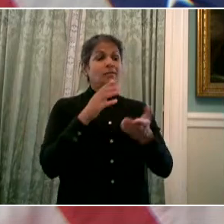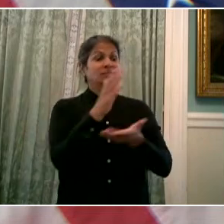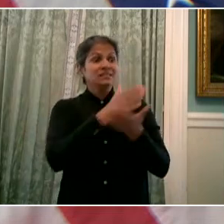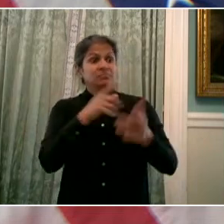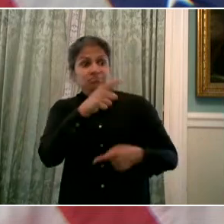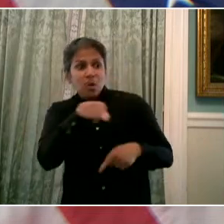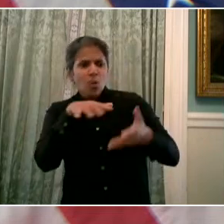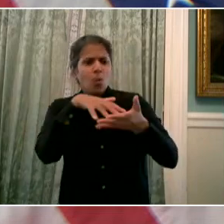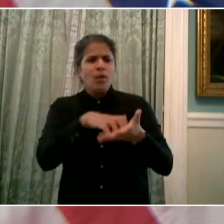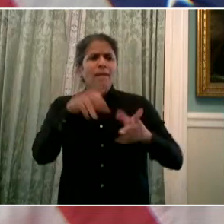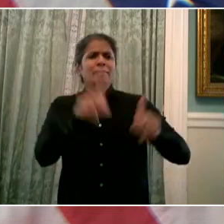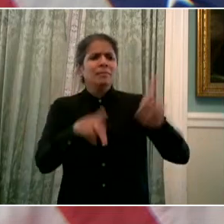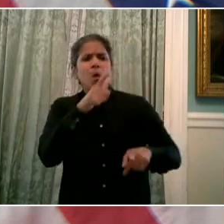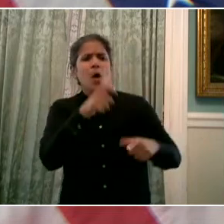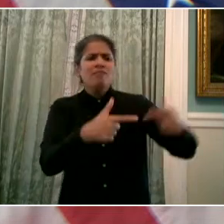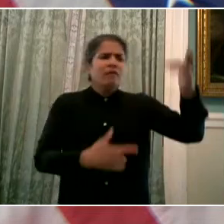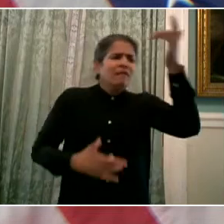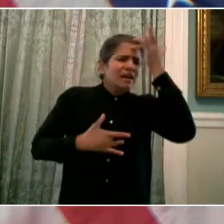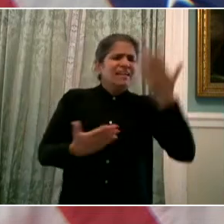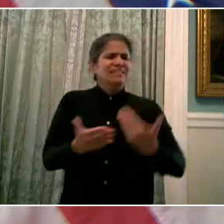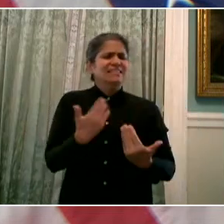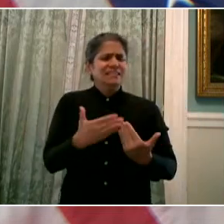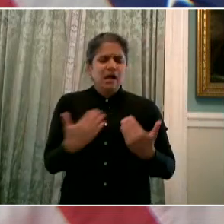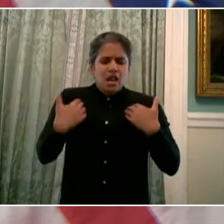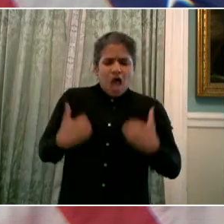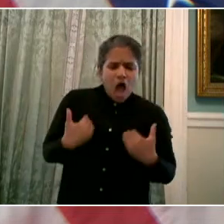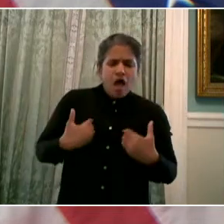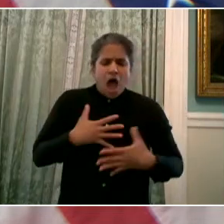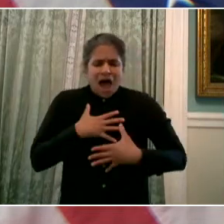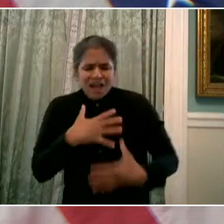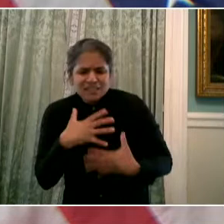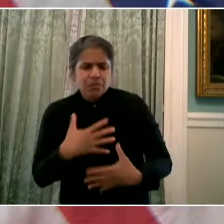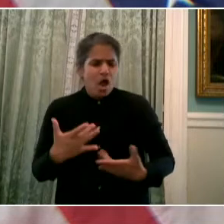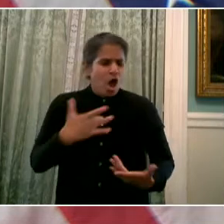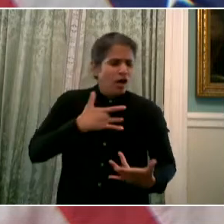everybody to take advantage of that. Really important when we think about